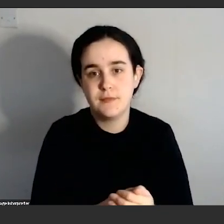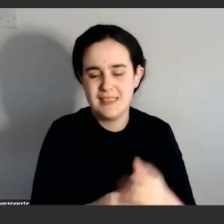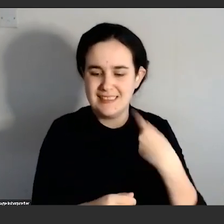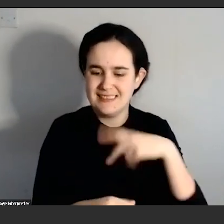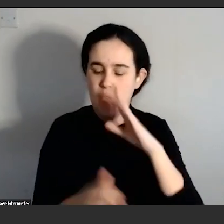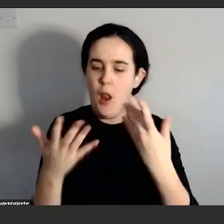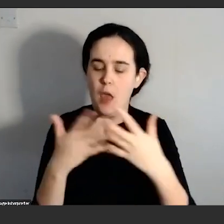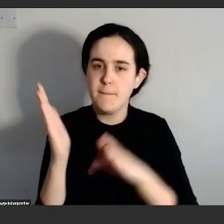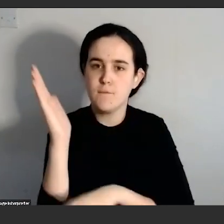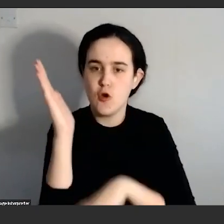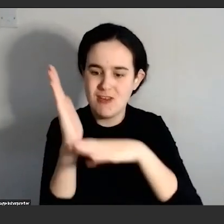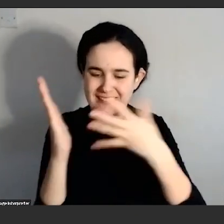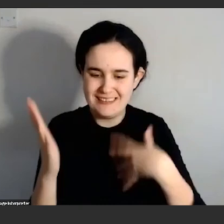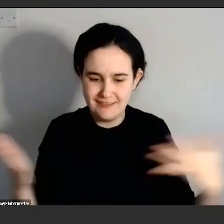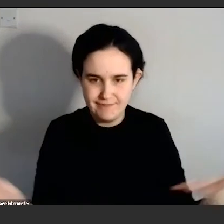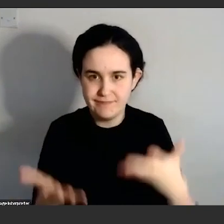actually deserve.